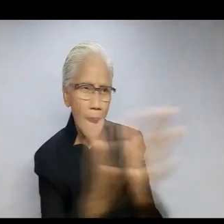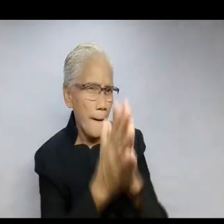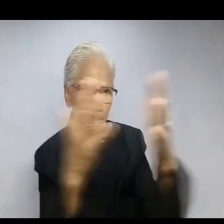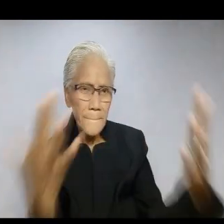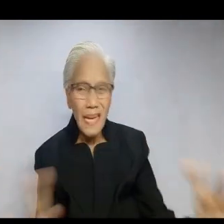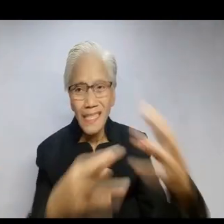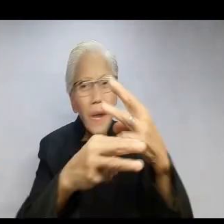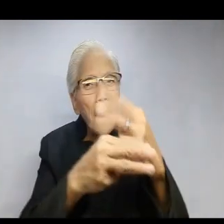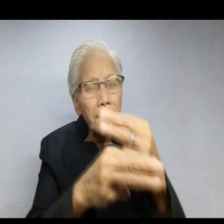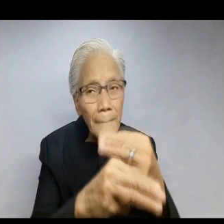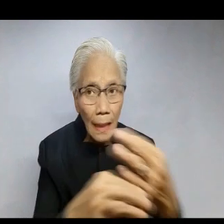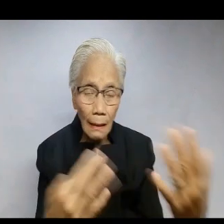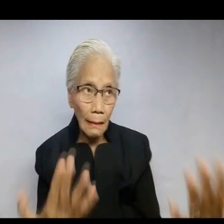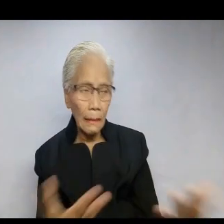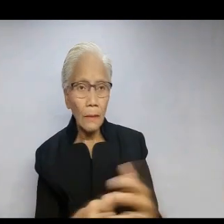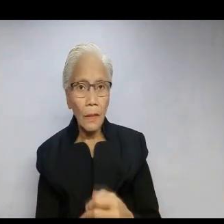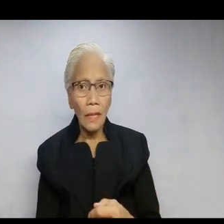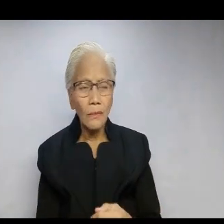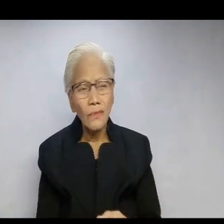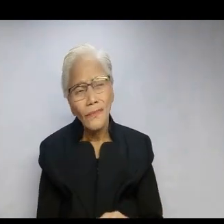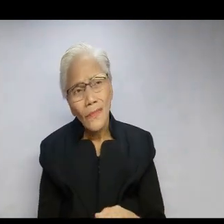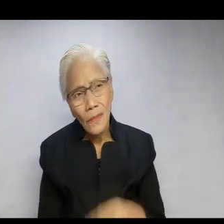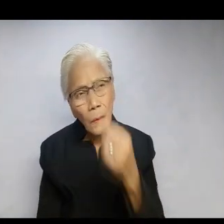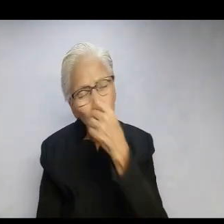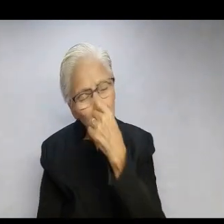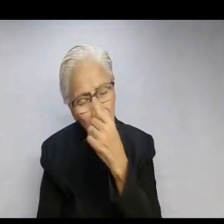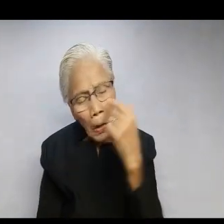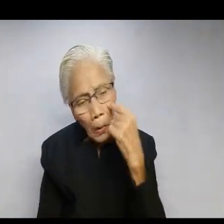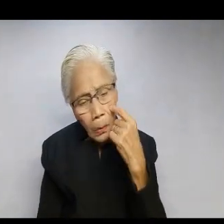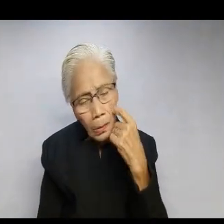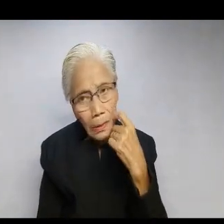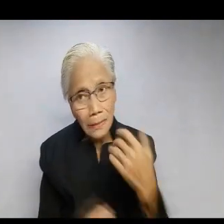really the greatest milk. She didn't have, like, the vitamin C and stuff.